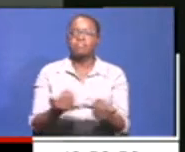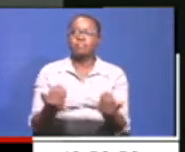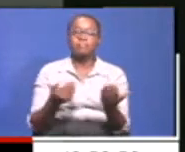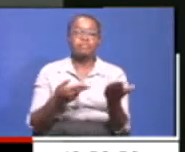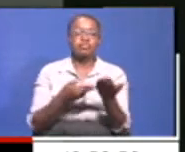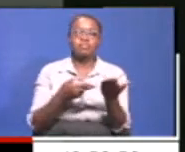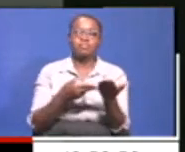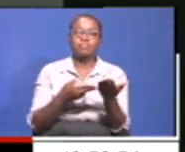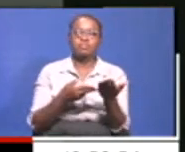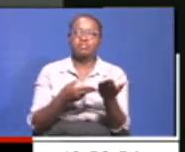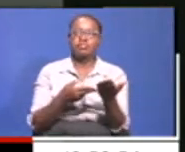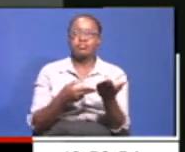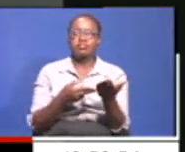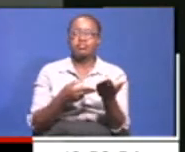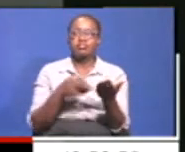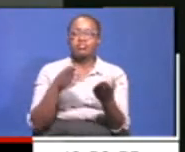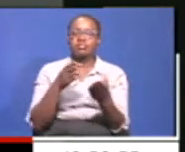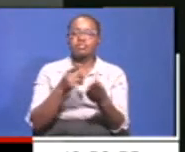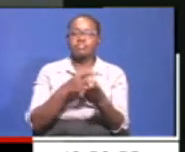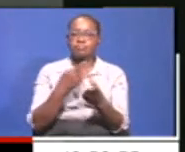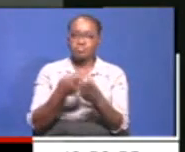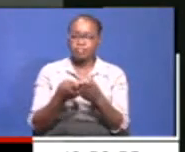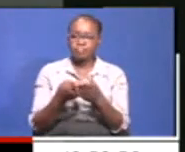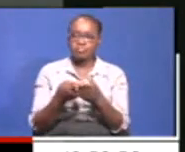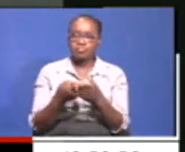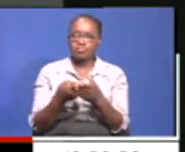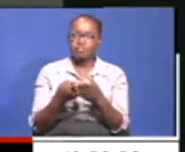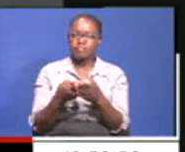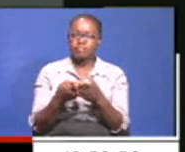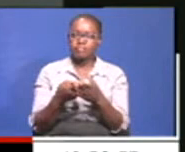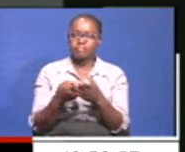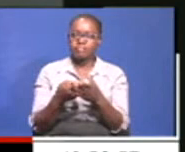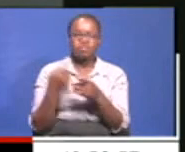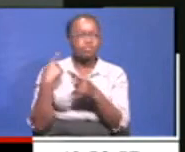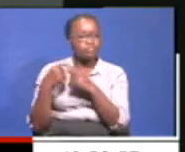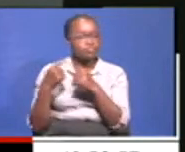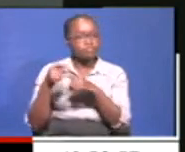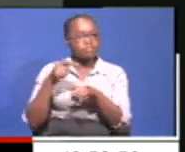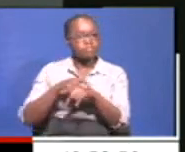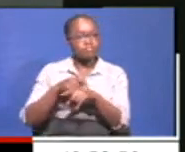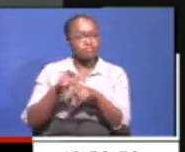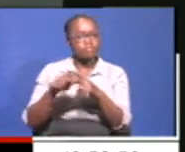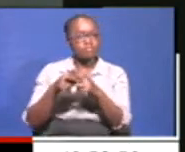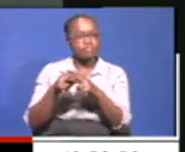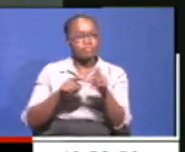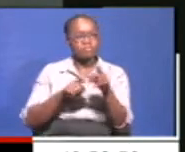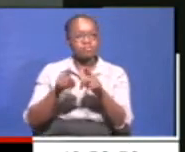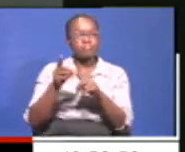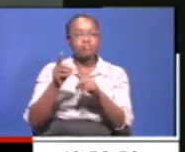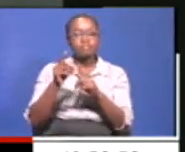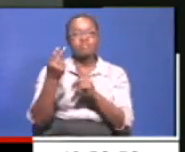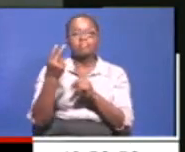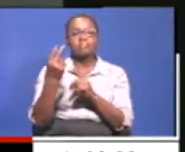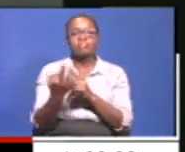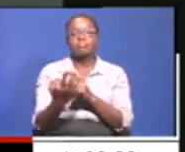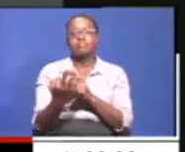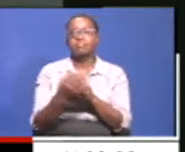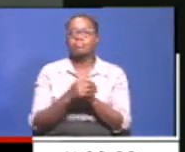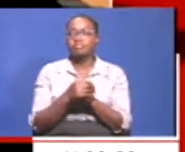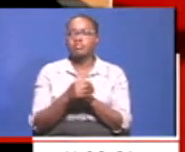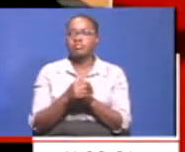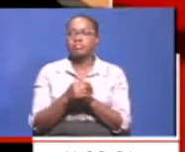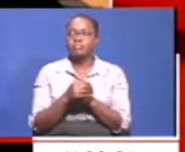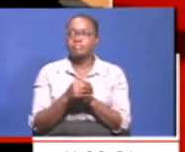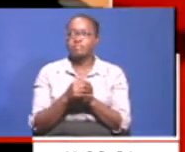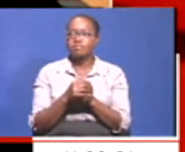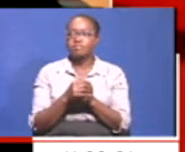bit. And then we'll have a feel of it when we take on the route come 23rd. Okay, yes, I'm